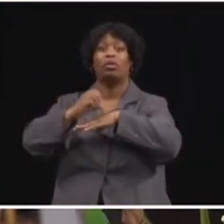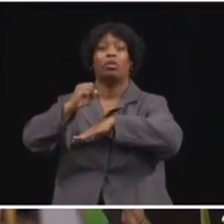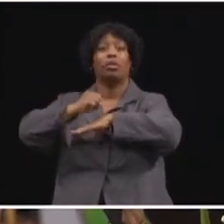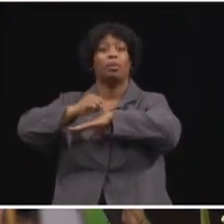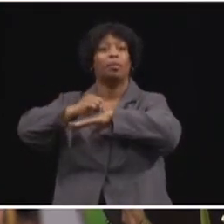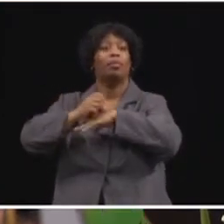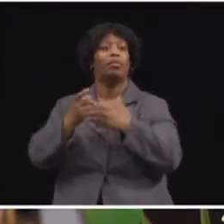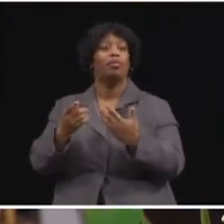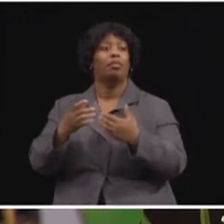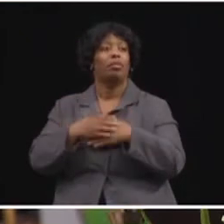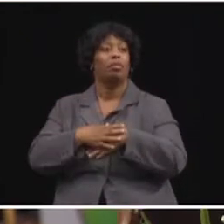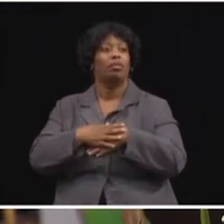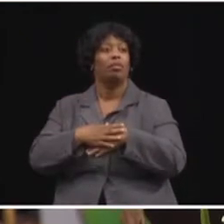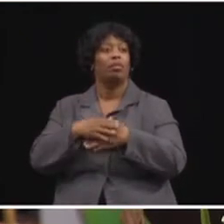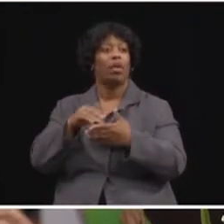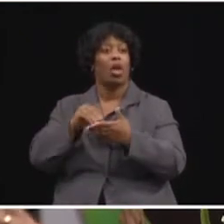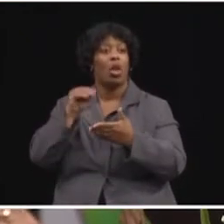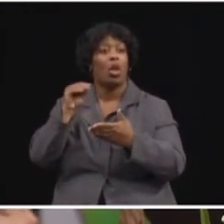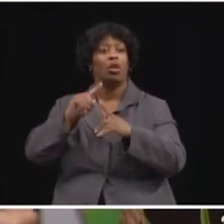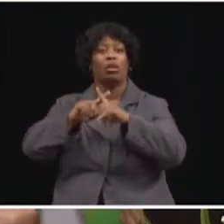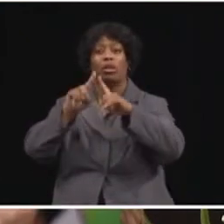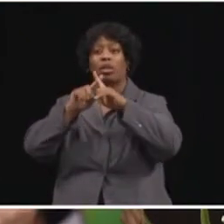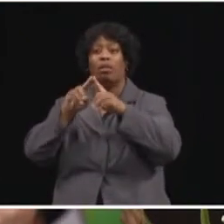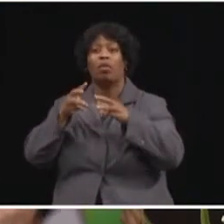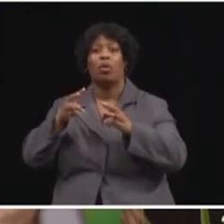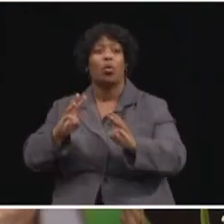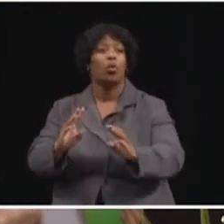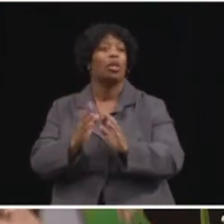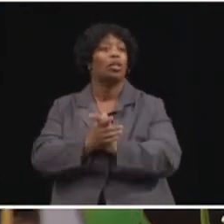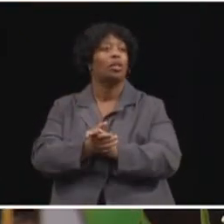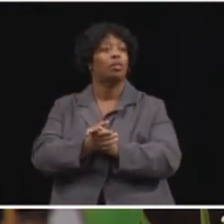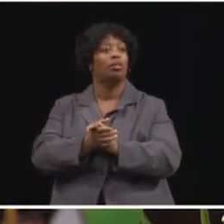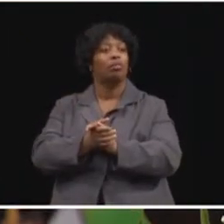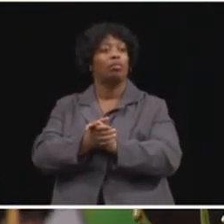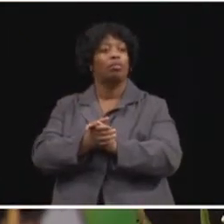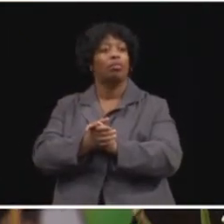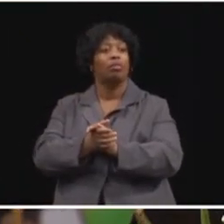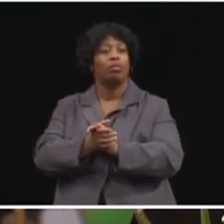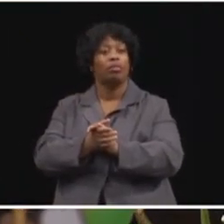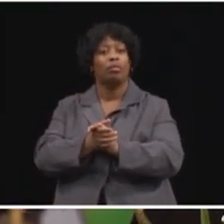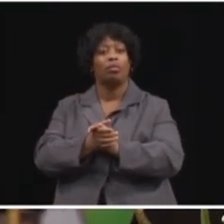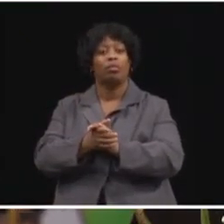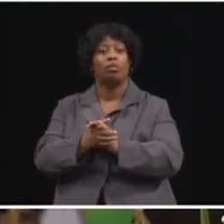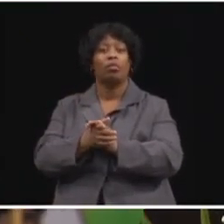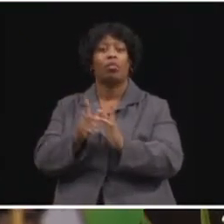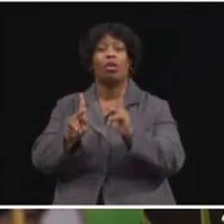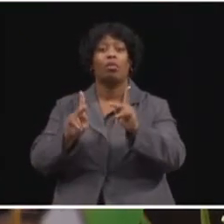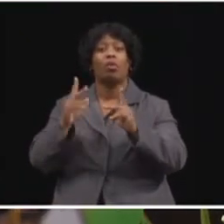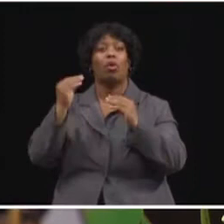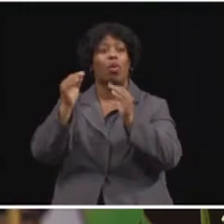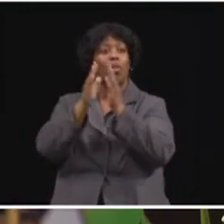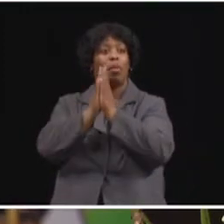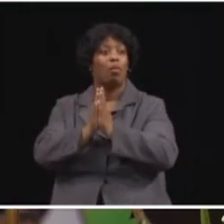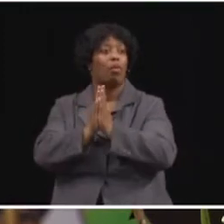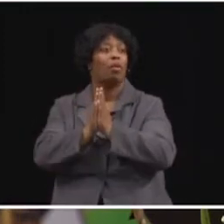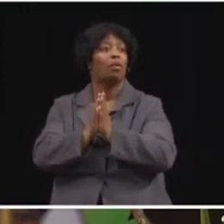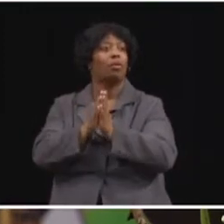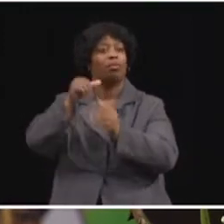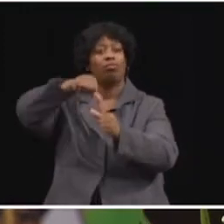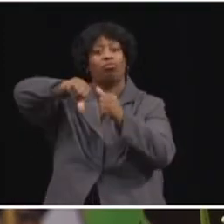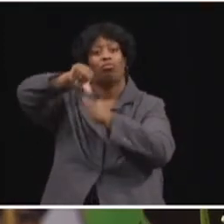Buddhist temple. Learn why someone wears a hijab and why someone goes to a different area to pray or to